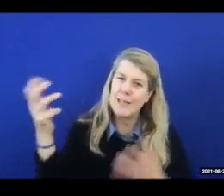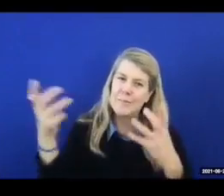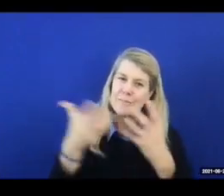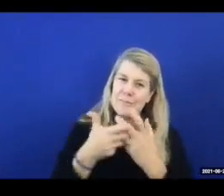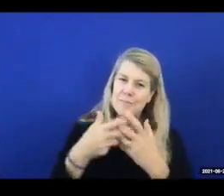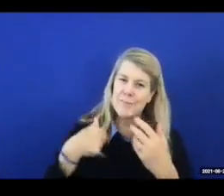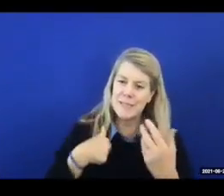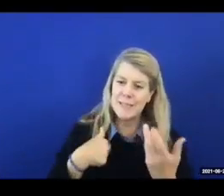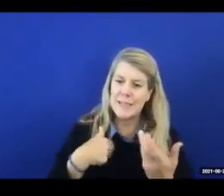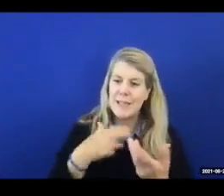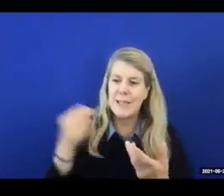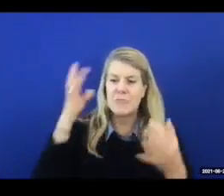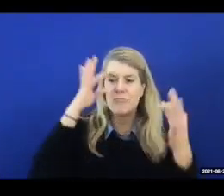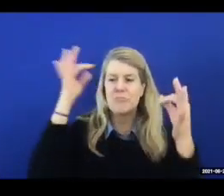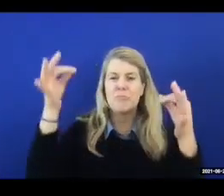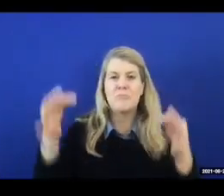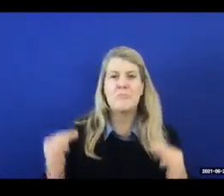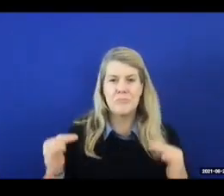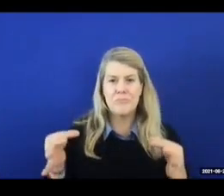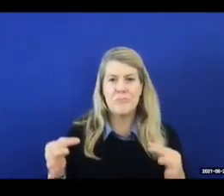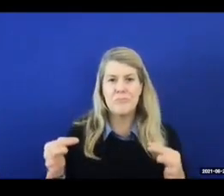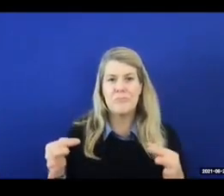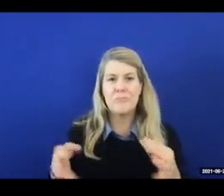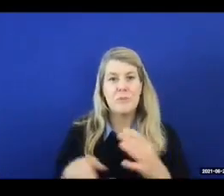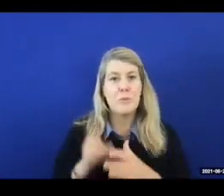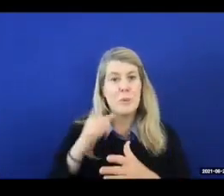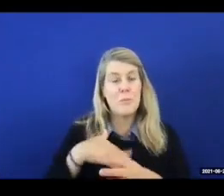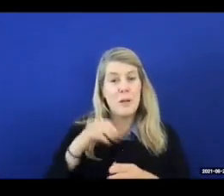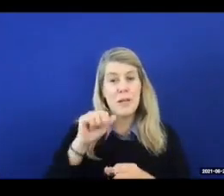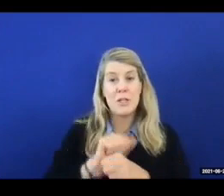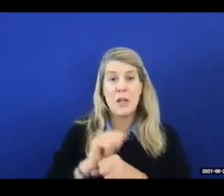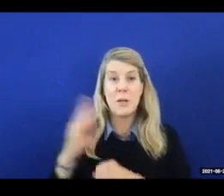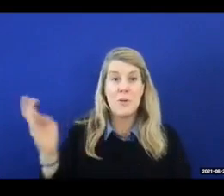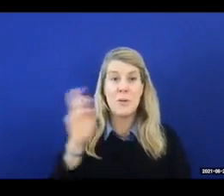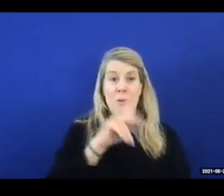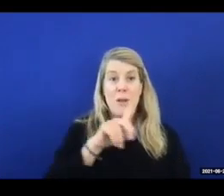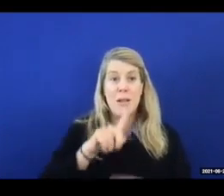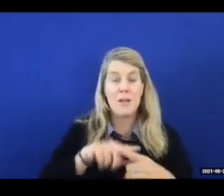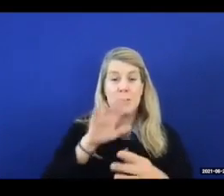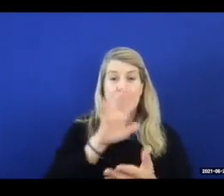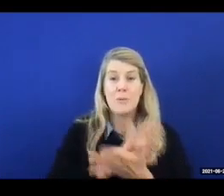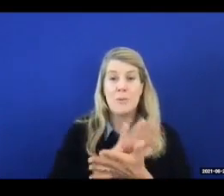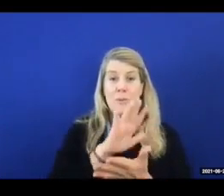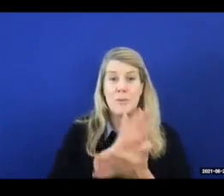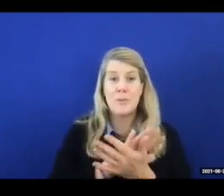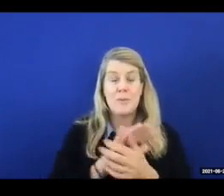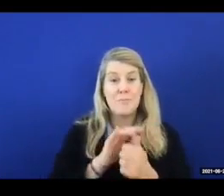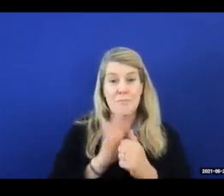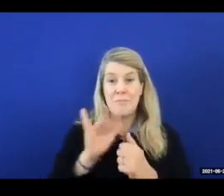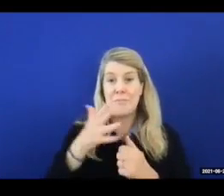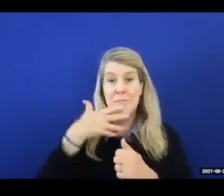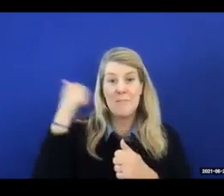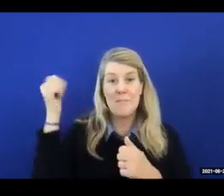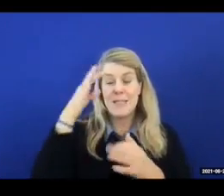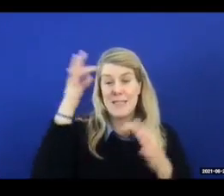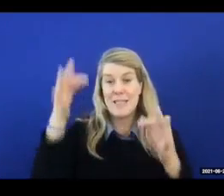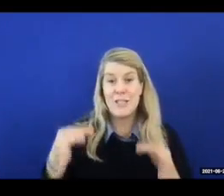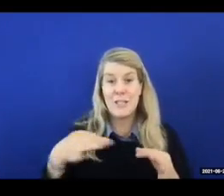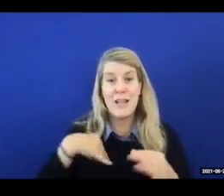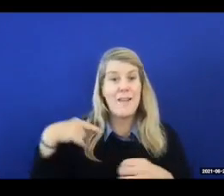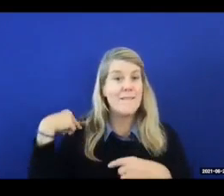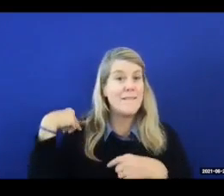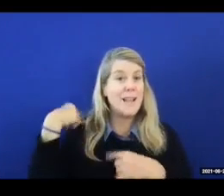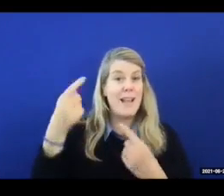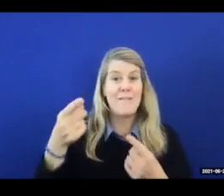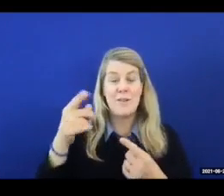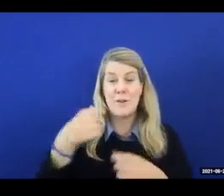And I decided to quit my job and return back to school. And it was the best decision I've ever made.